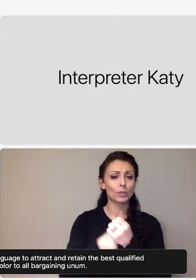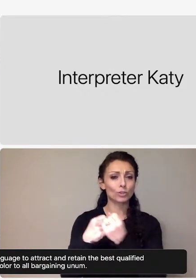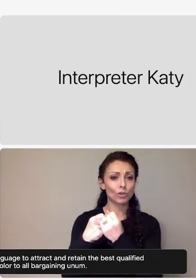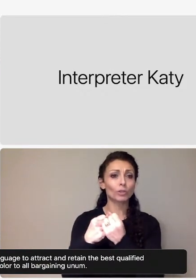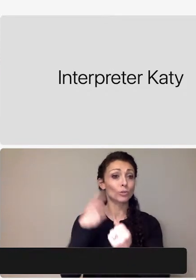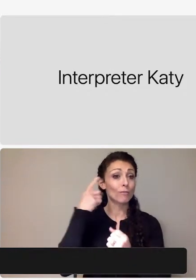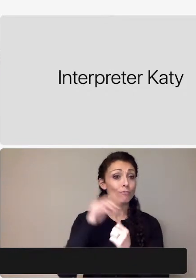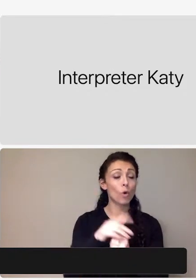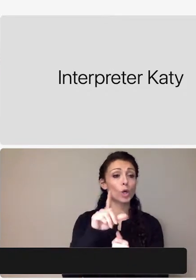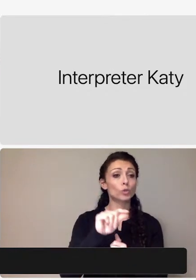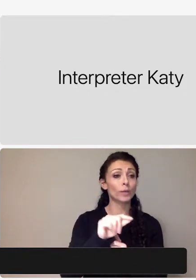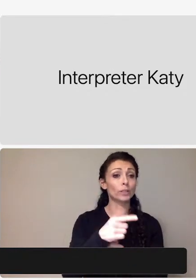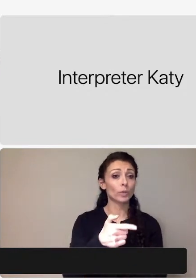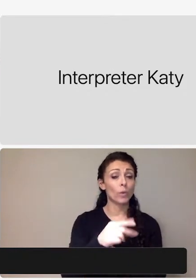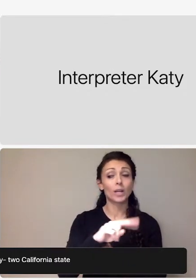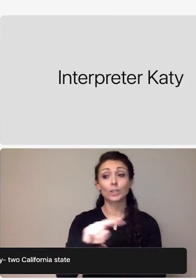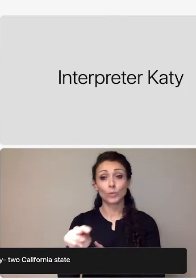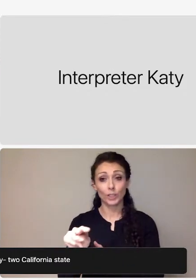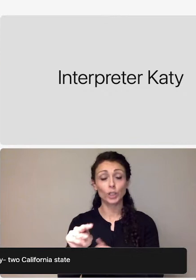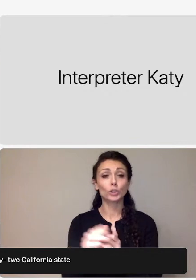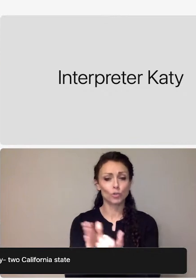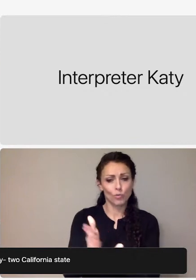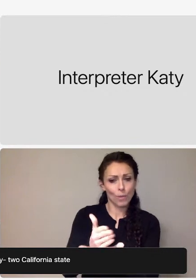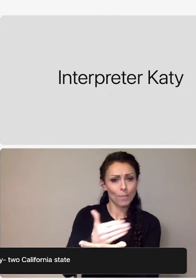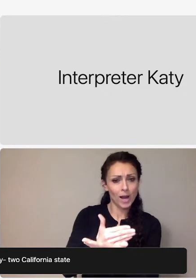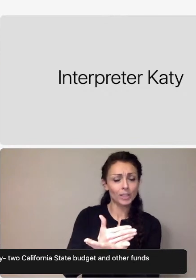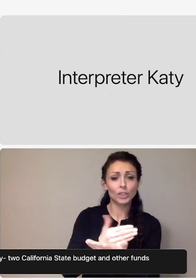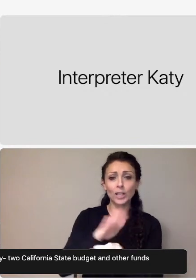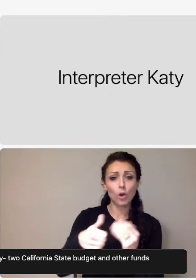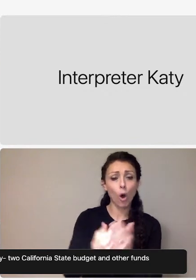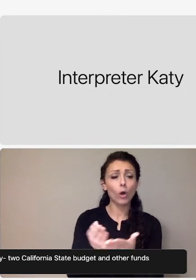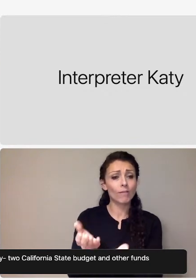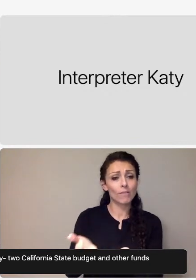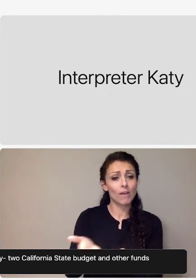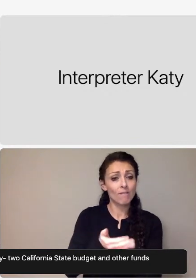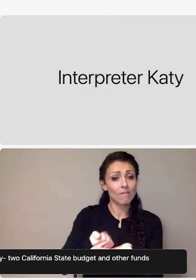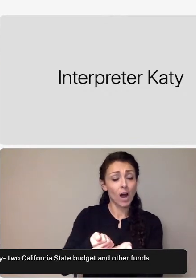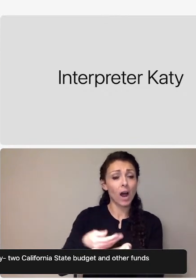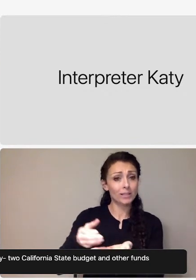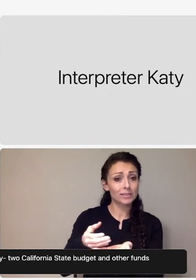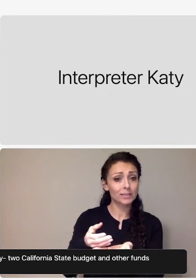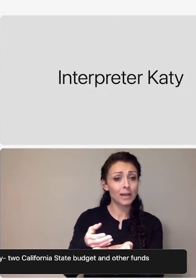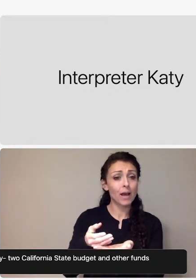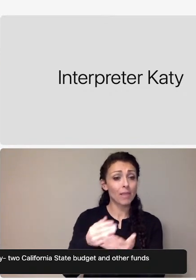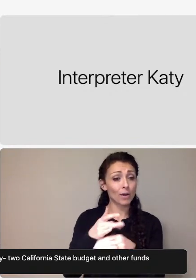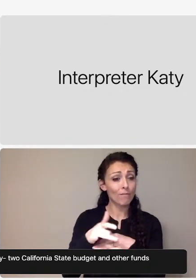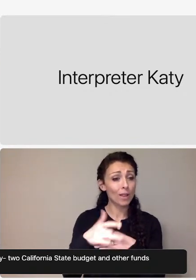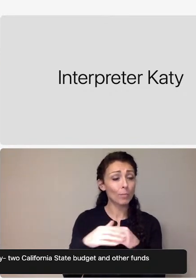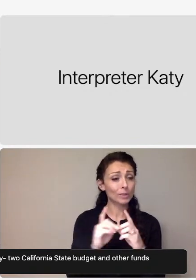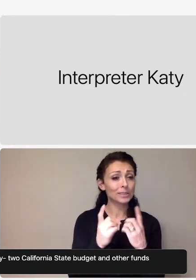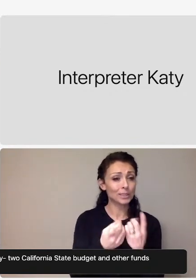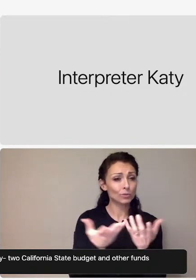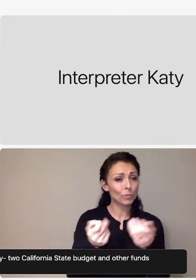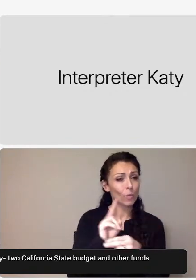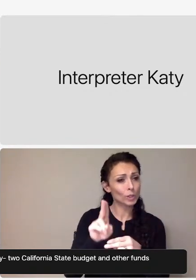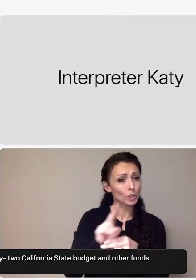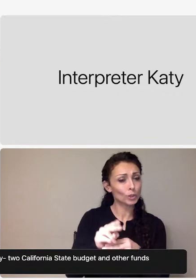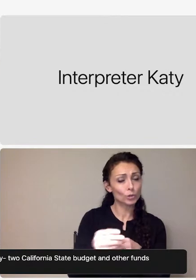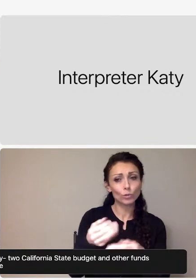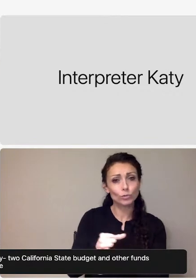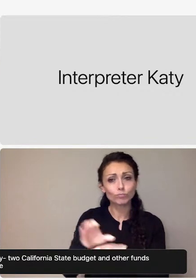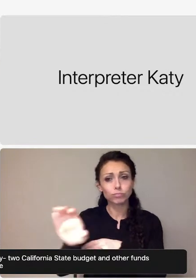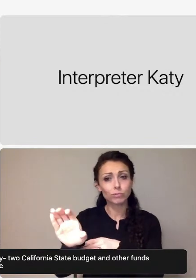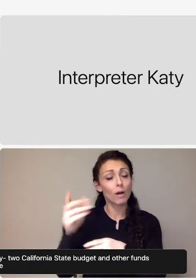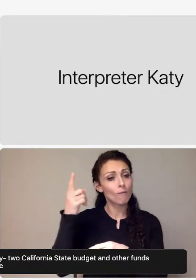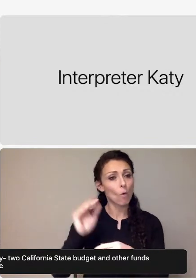2022 california state budget and other funds available to the district include the noon duty classification on the salary schedule and provide